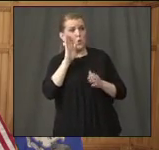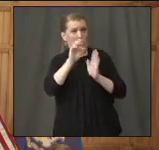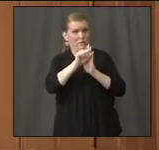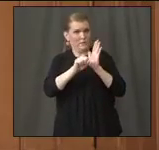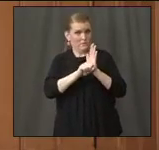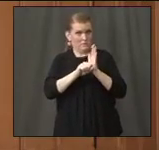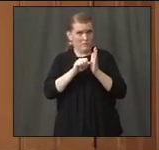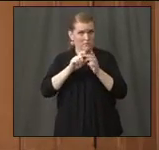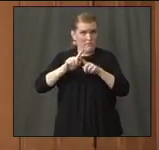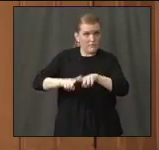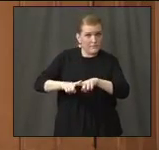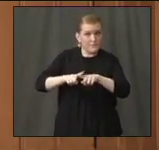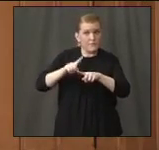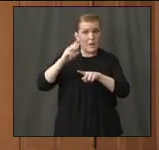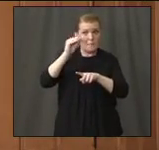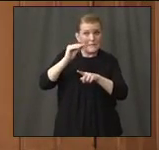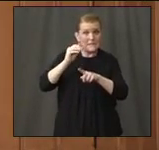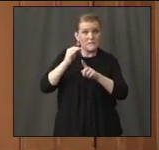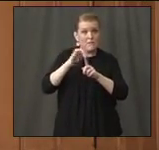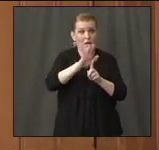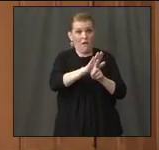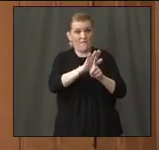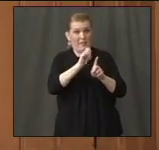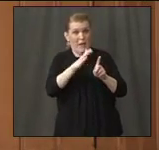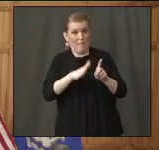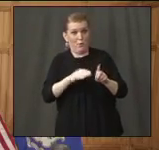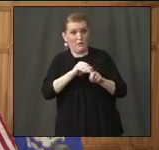We can check on that.